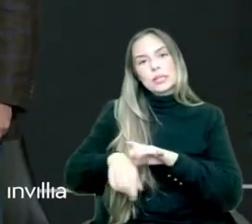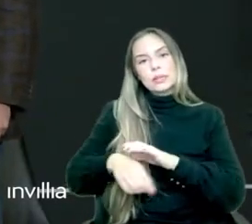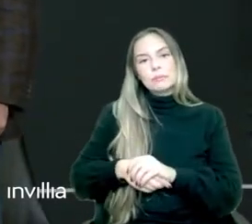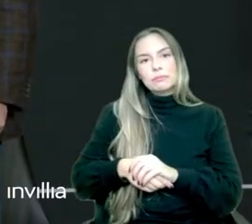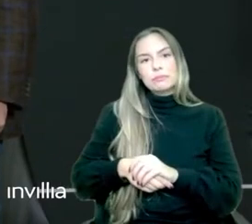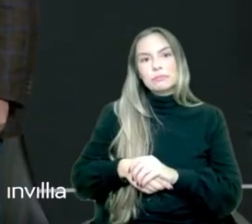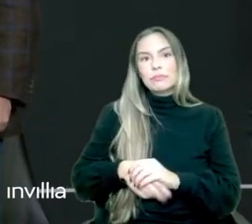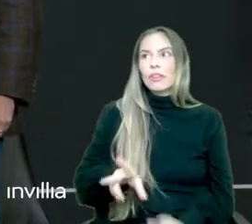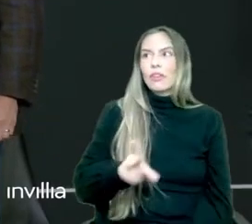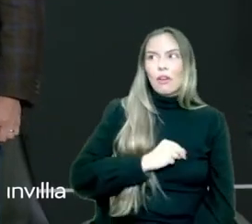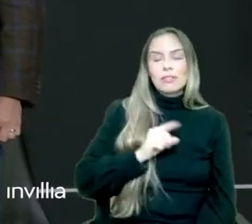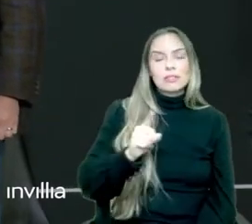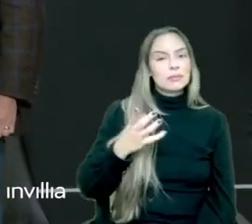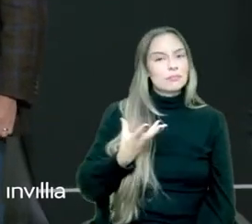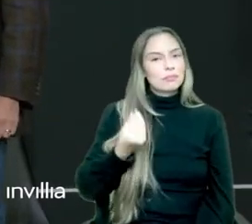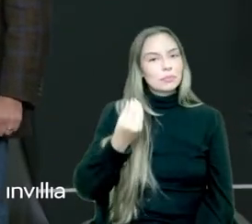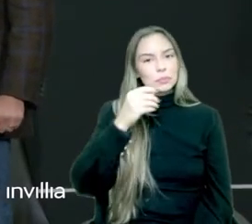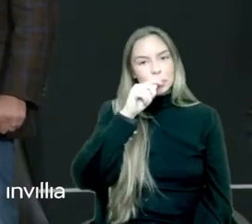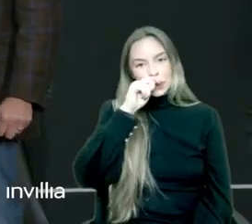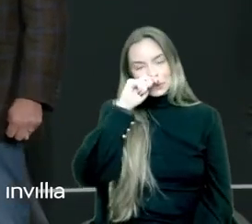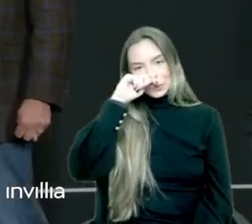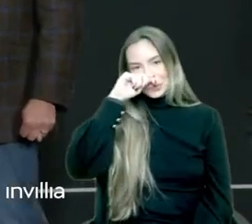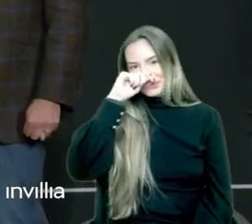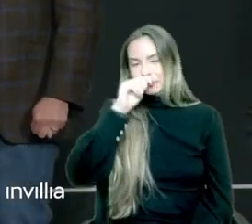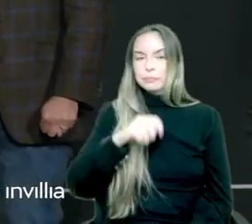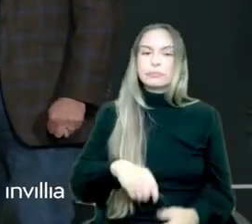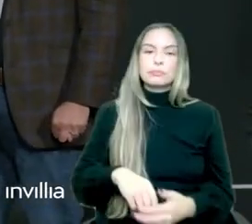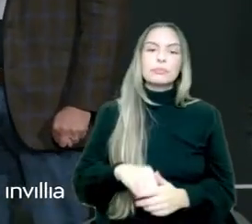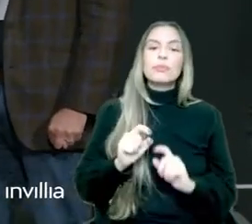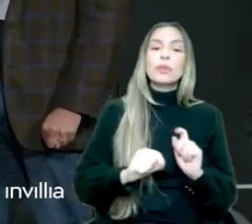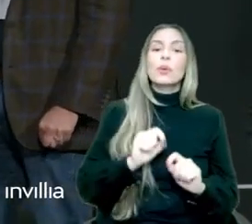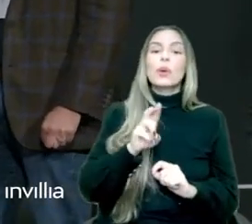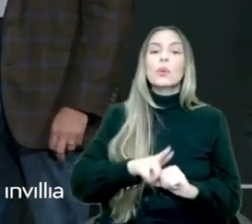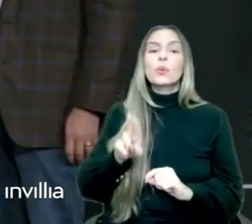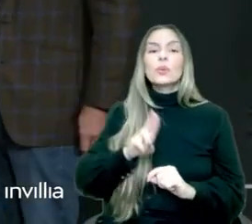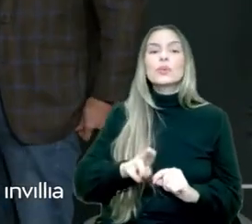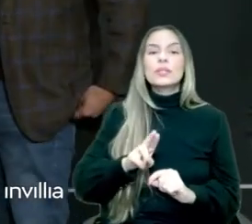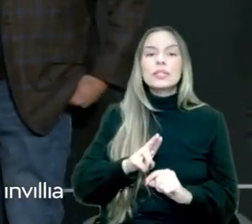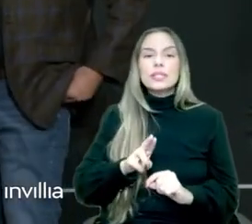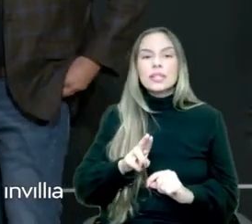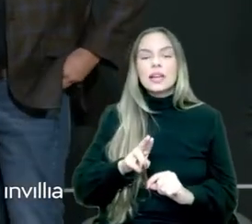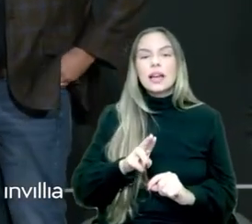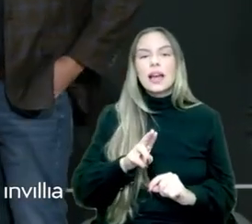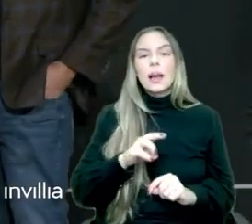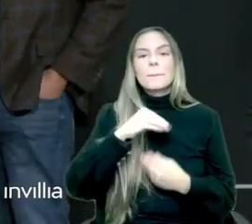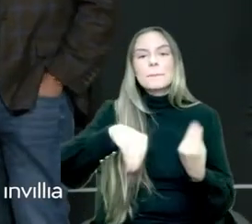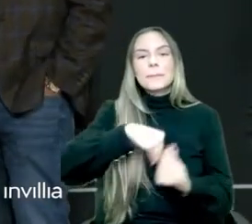So, who knows what mixture of experts stands for?